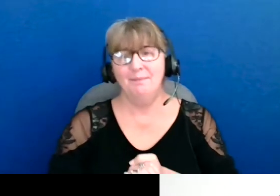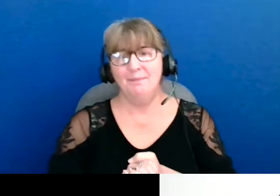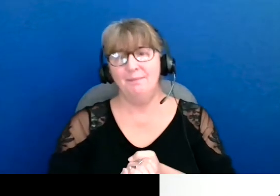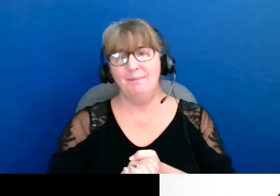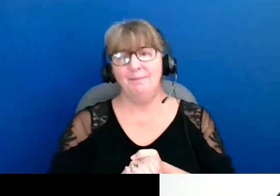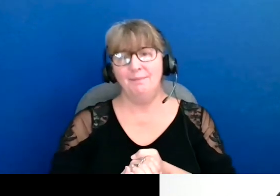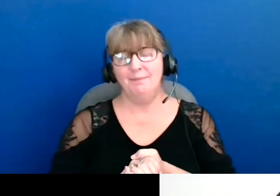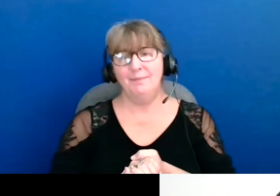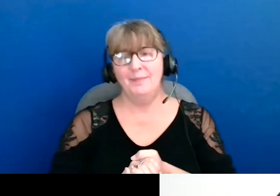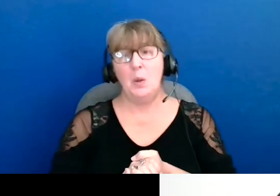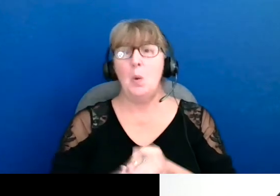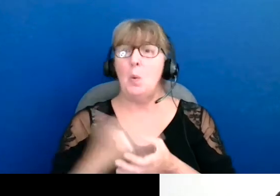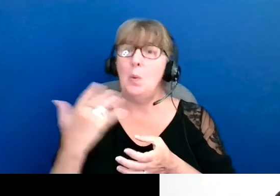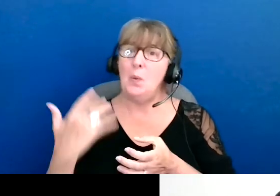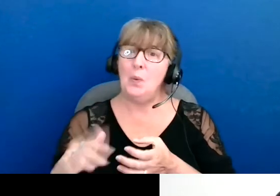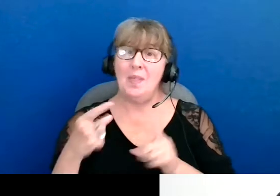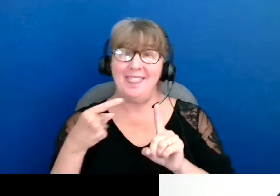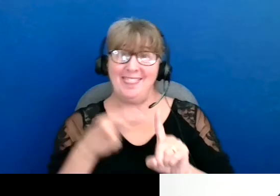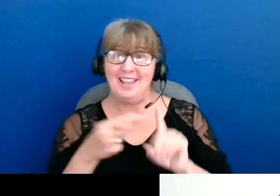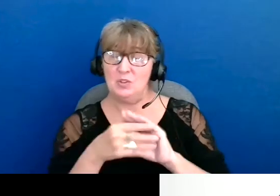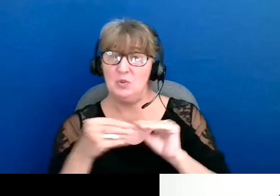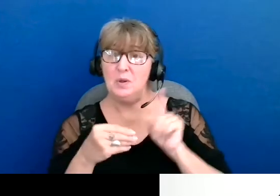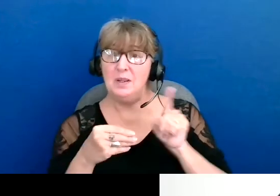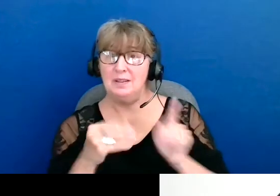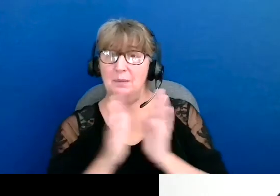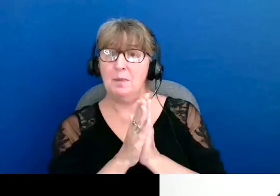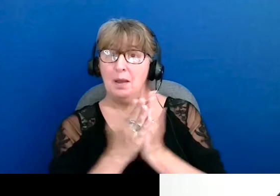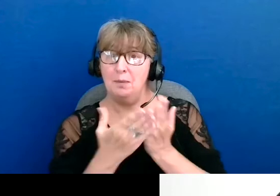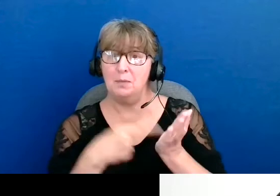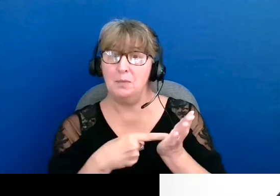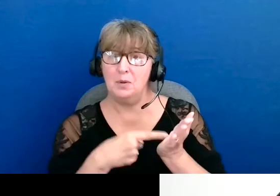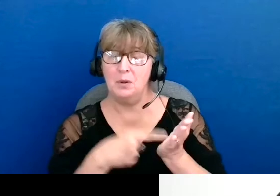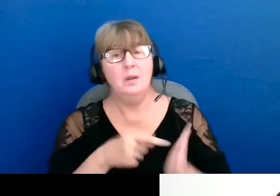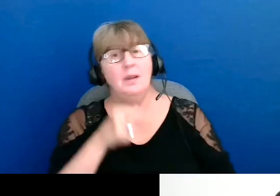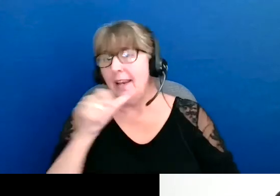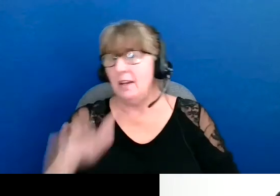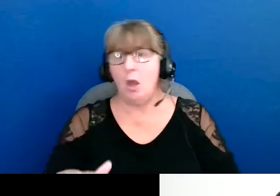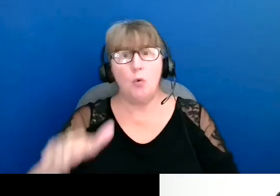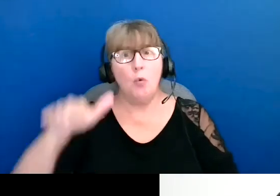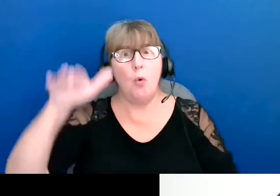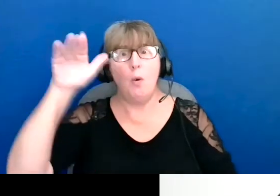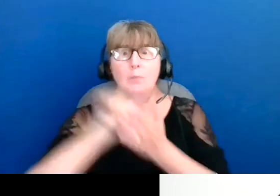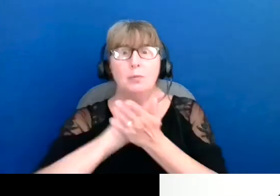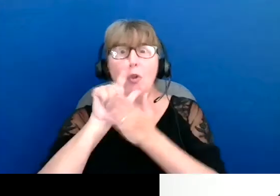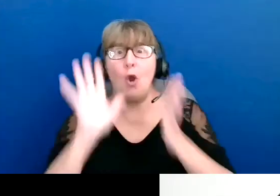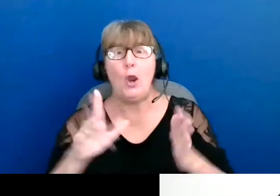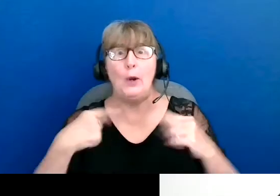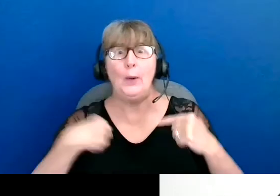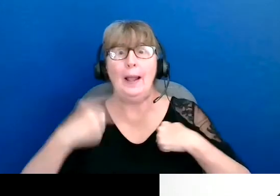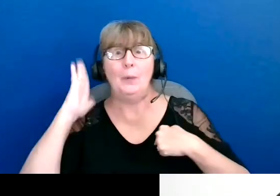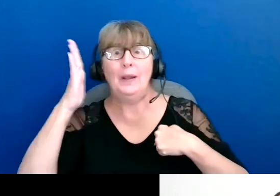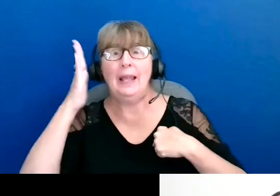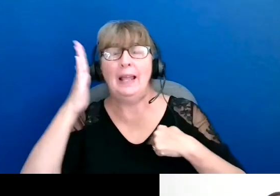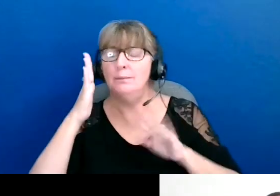That's a story in my book. I did not grow up thinking I would be a lawyer. I thought lawyers